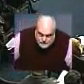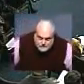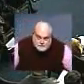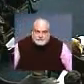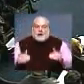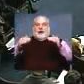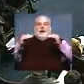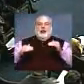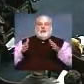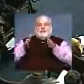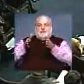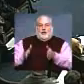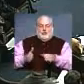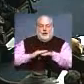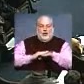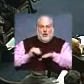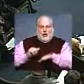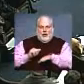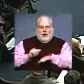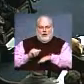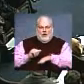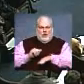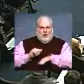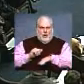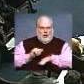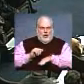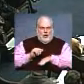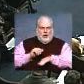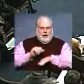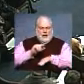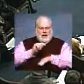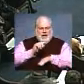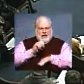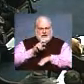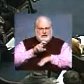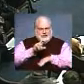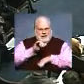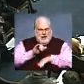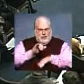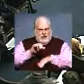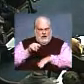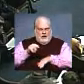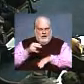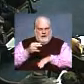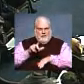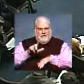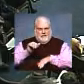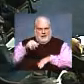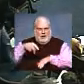I have is from either William or Terry Phillips.